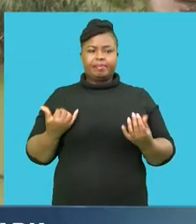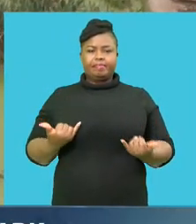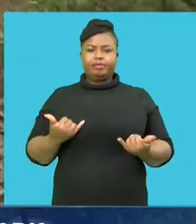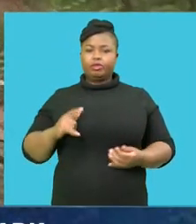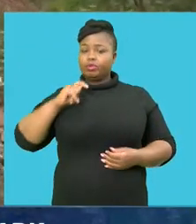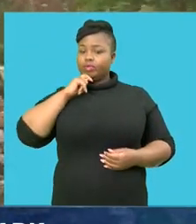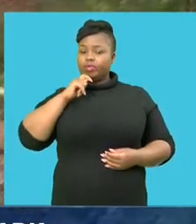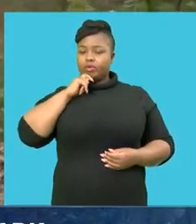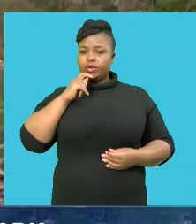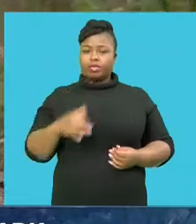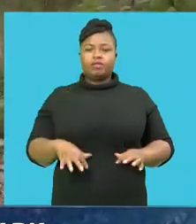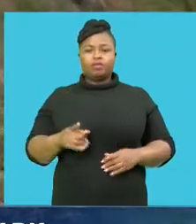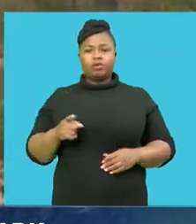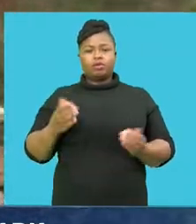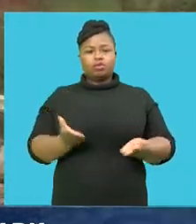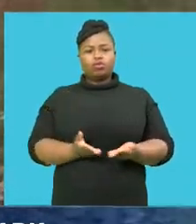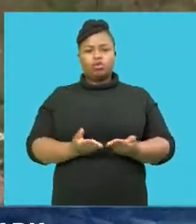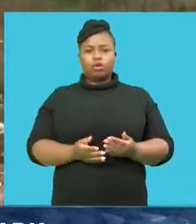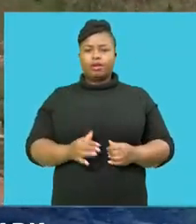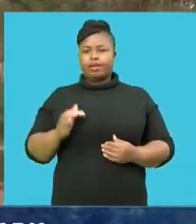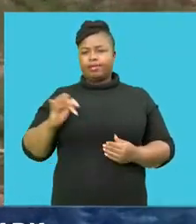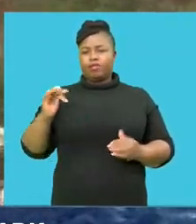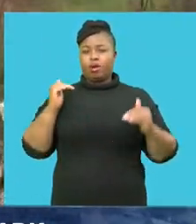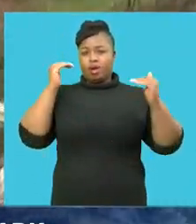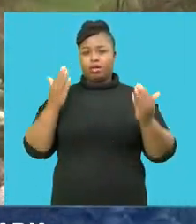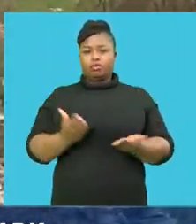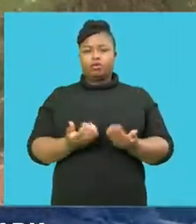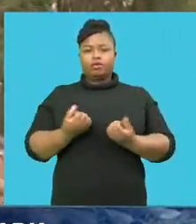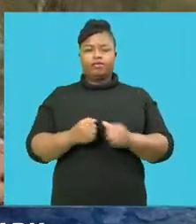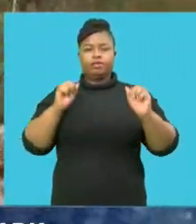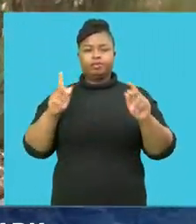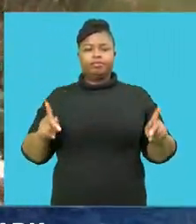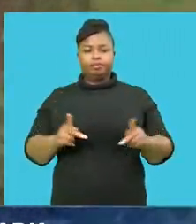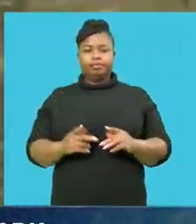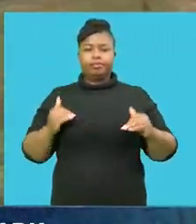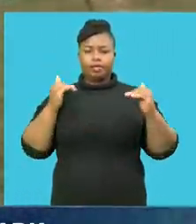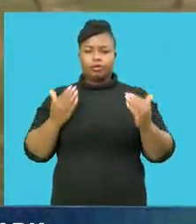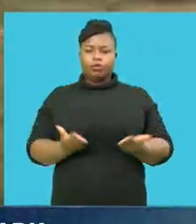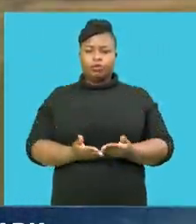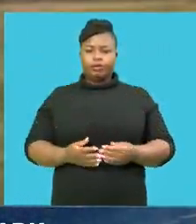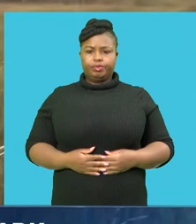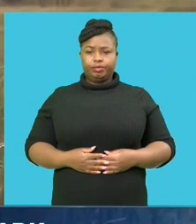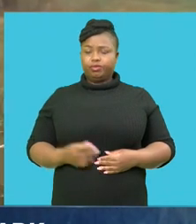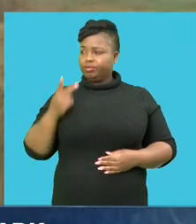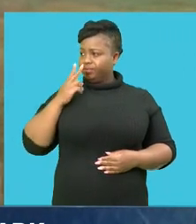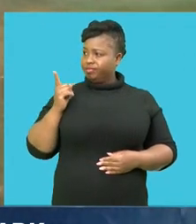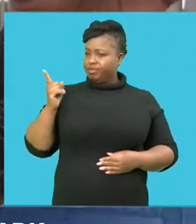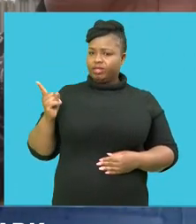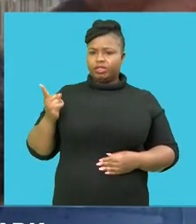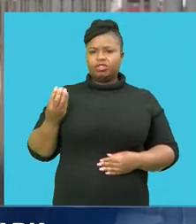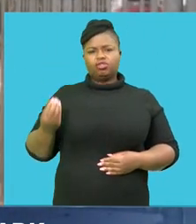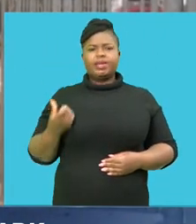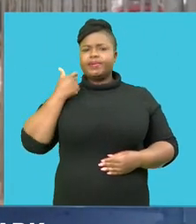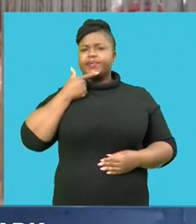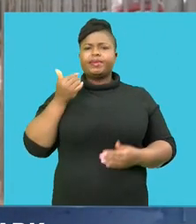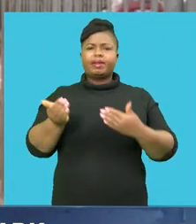ekuseni kwisitamkoko sasesikoleni samabanga phezulu i-Freedom Park Secondary. What we have noticed ukuthi umntwana ohlala not